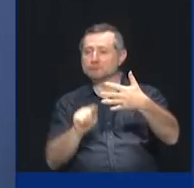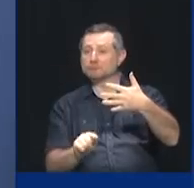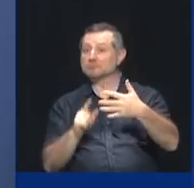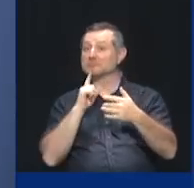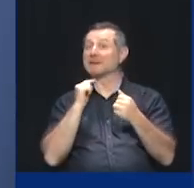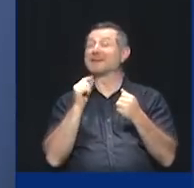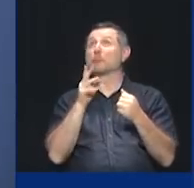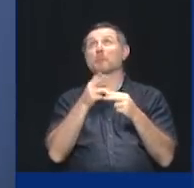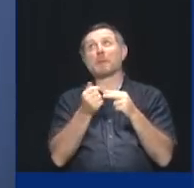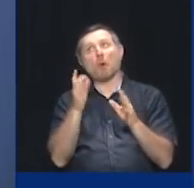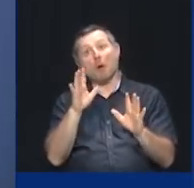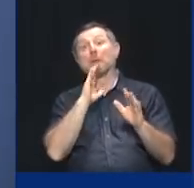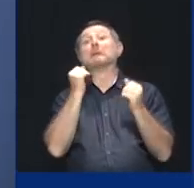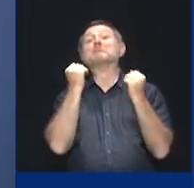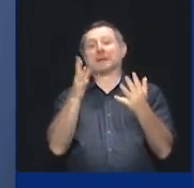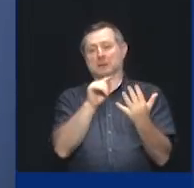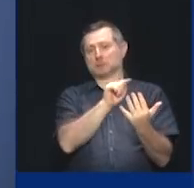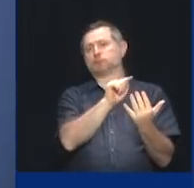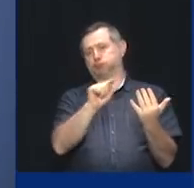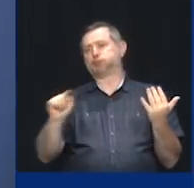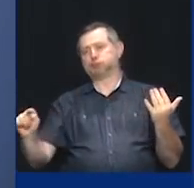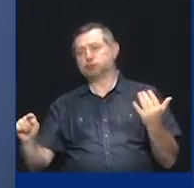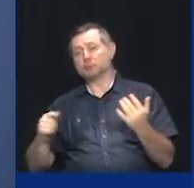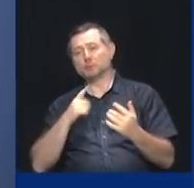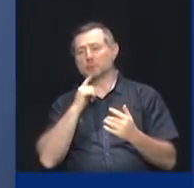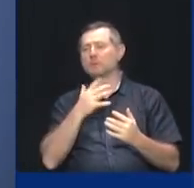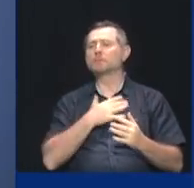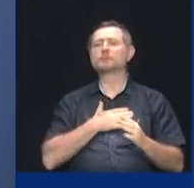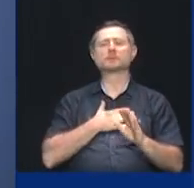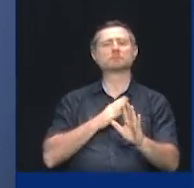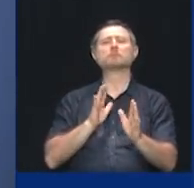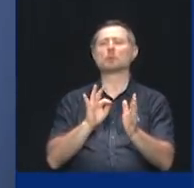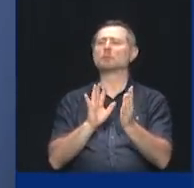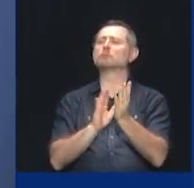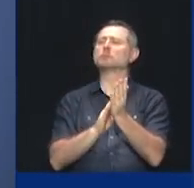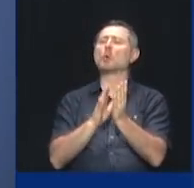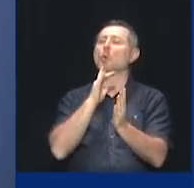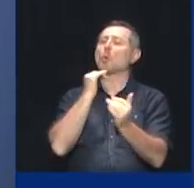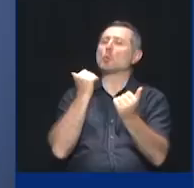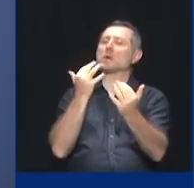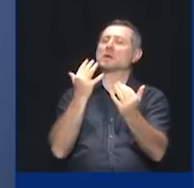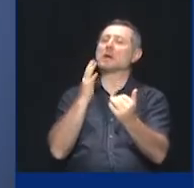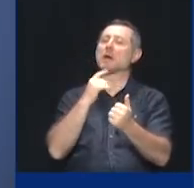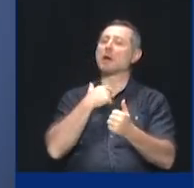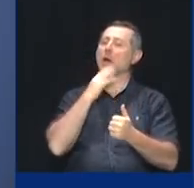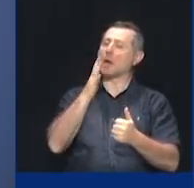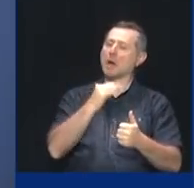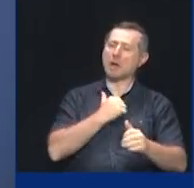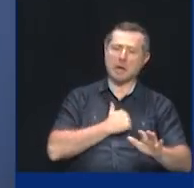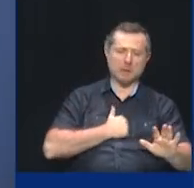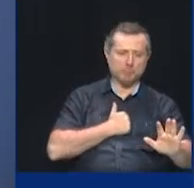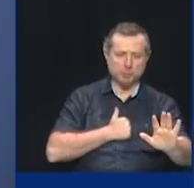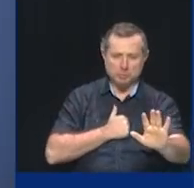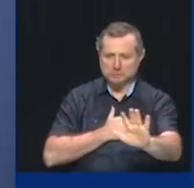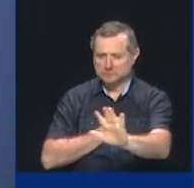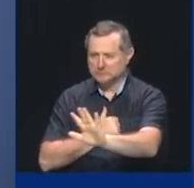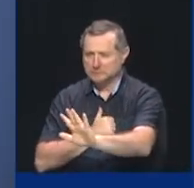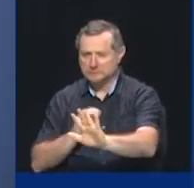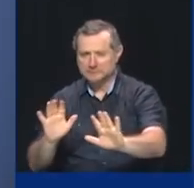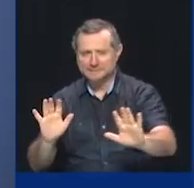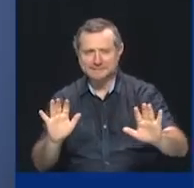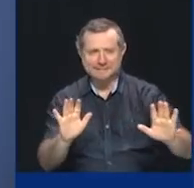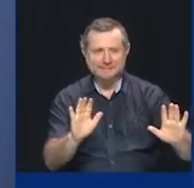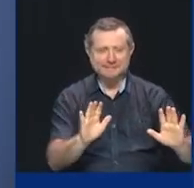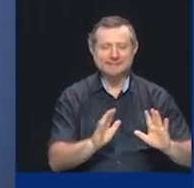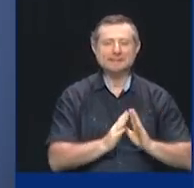I call everyone, and I apologize in advance. As they say at church, please call it to my heart, not my mind, my mind, not